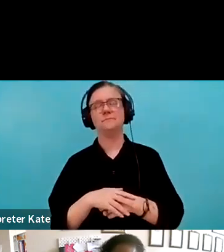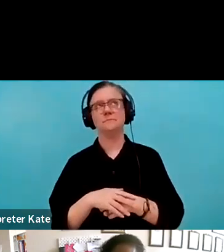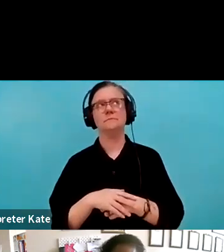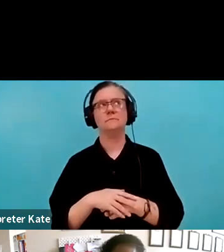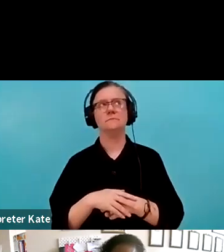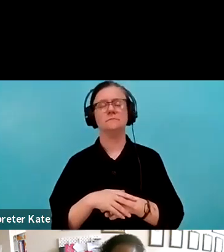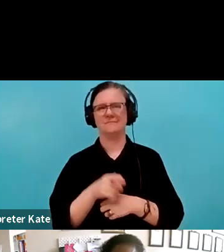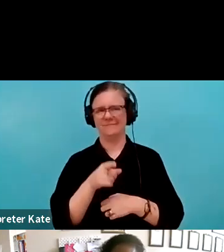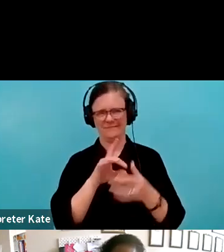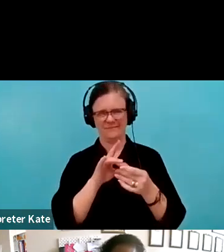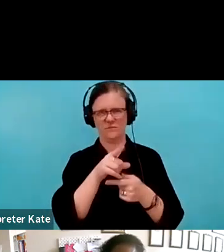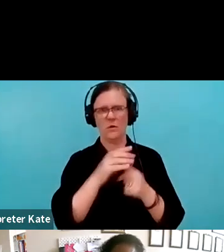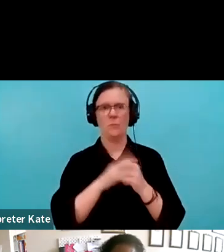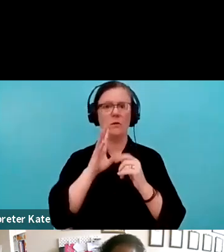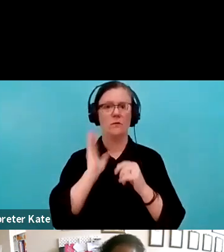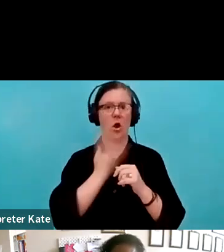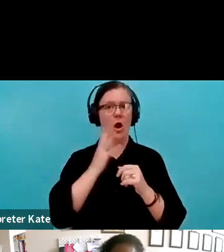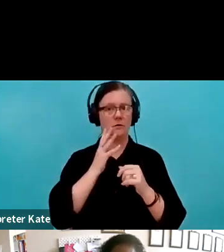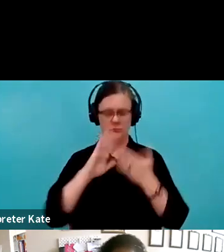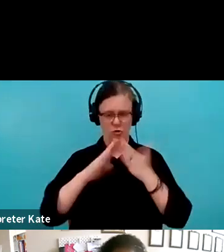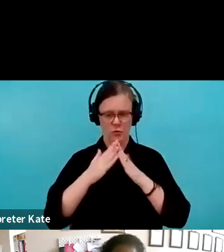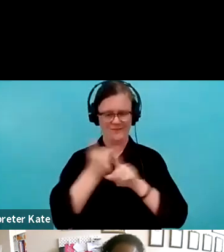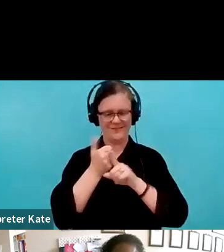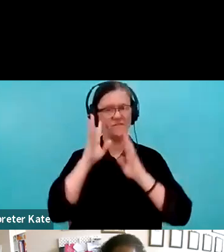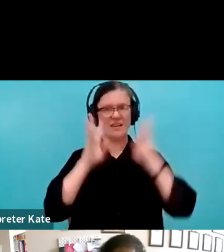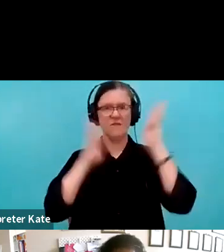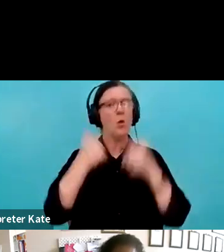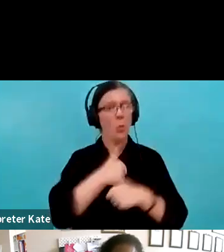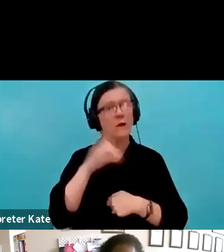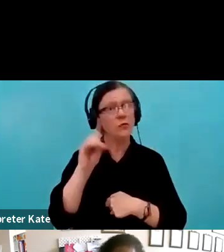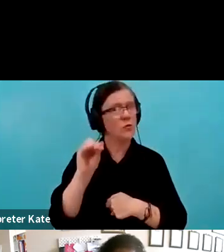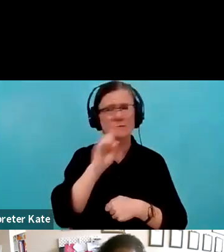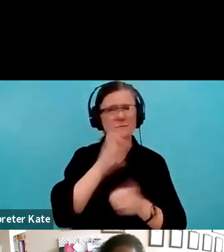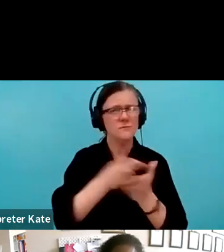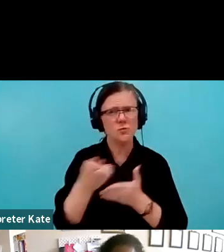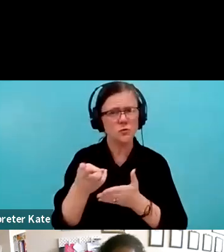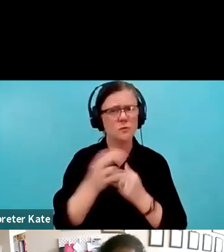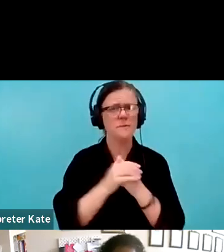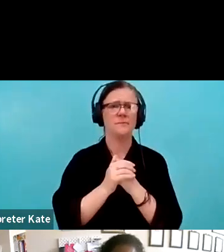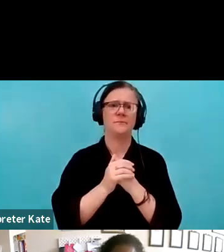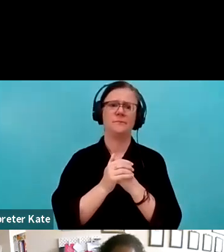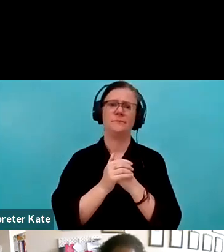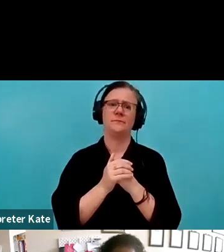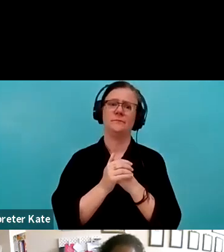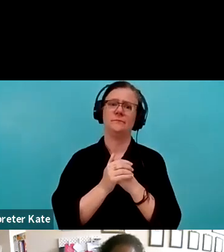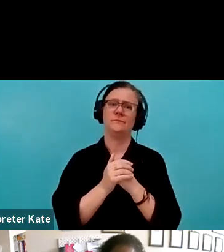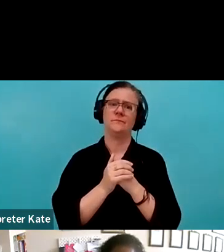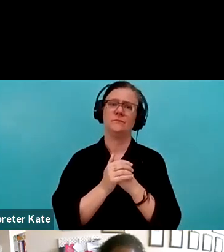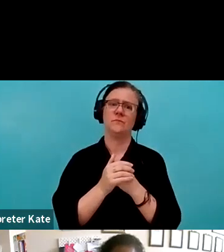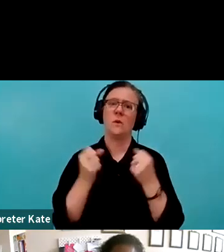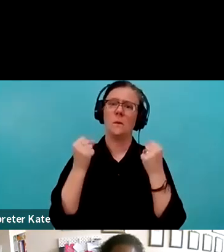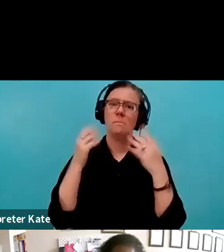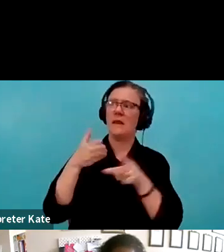you mentioned something about the innovation within our community, and that's so true because, often I think there's a lot of